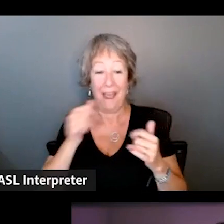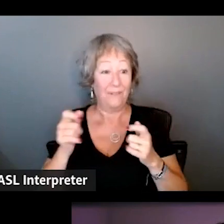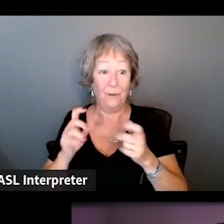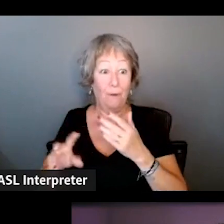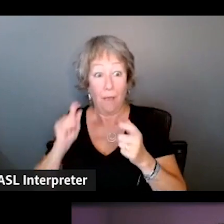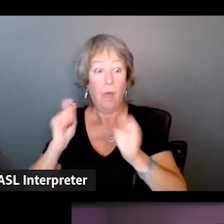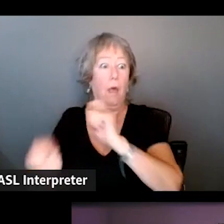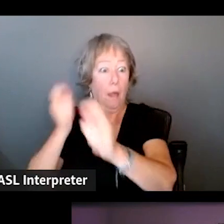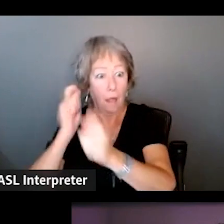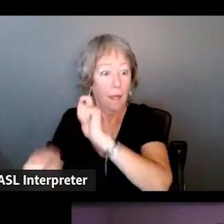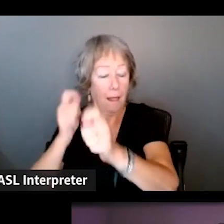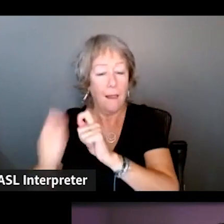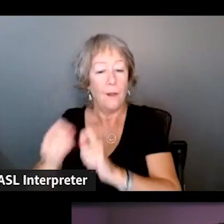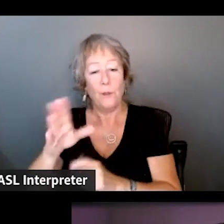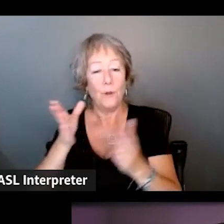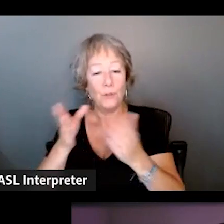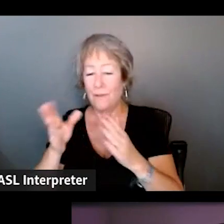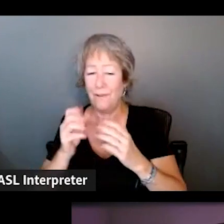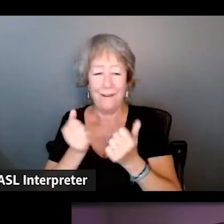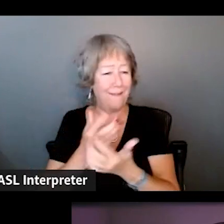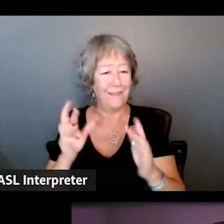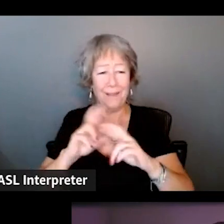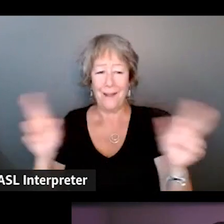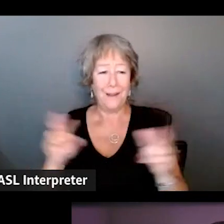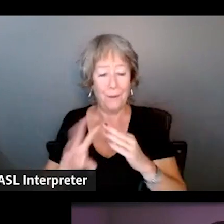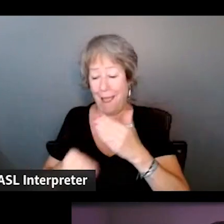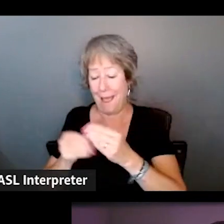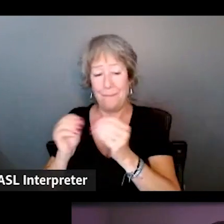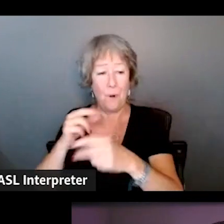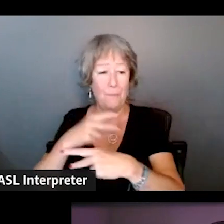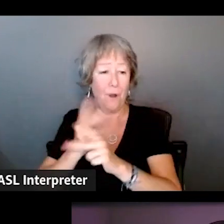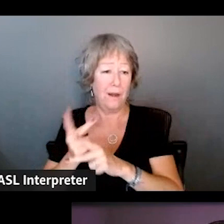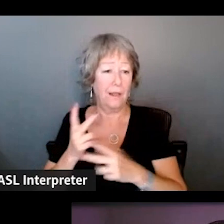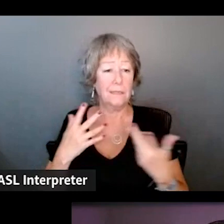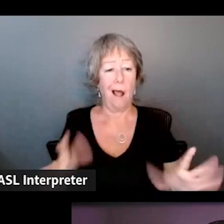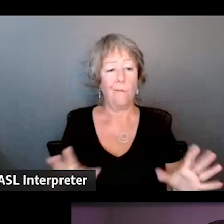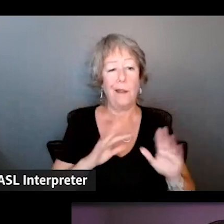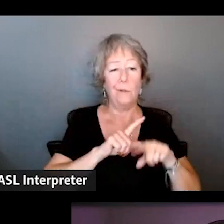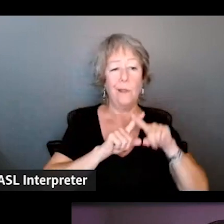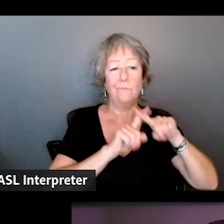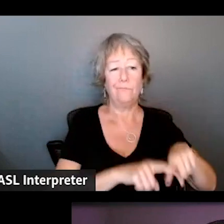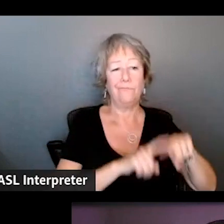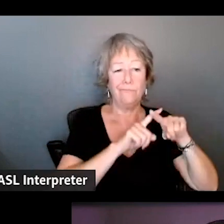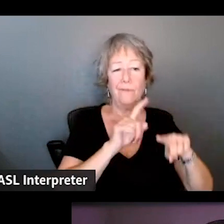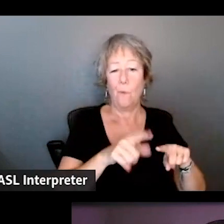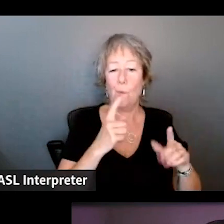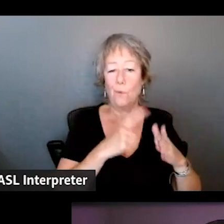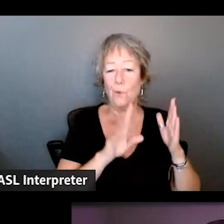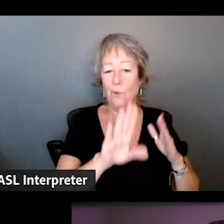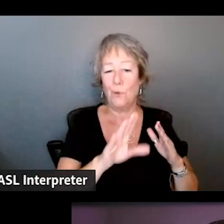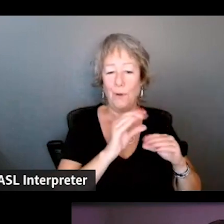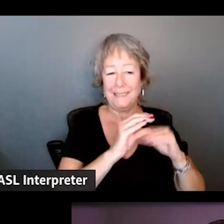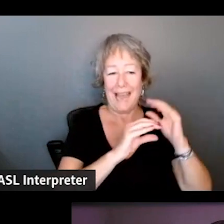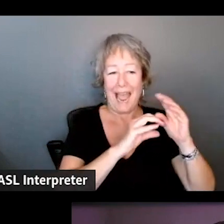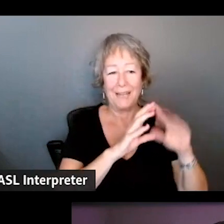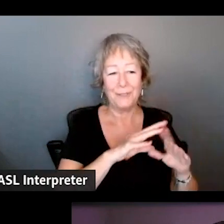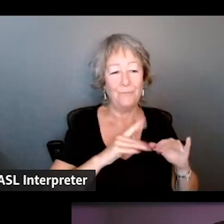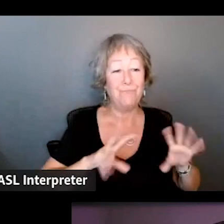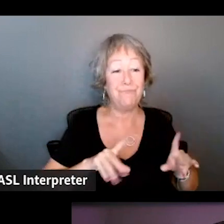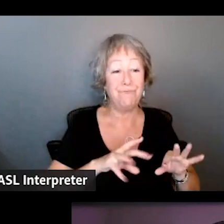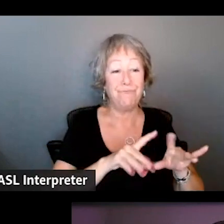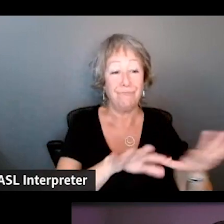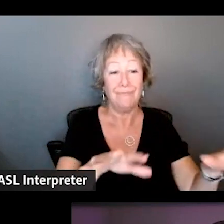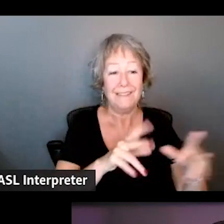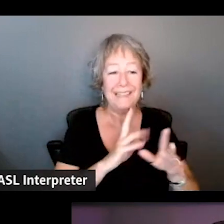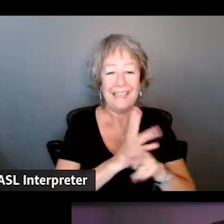data grows and as your products grow, the managed serverless services grow with you. Yeah, and not just products, we have